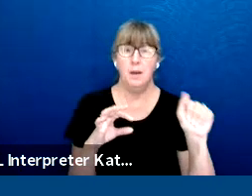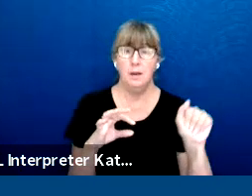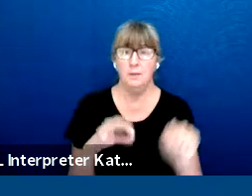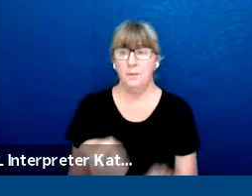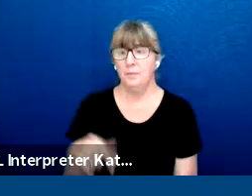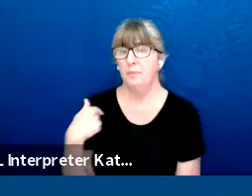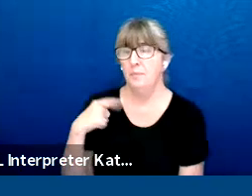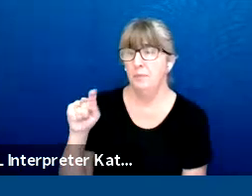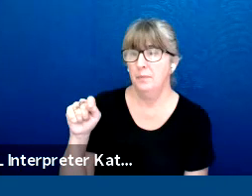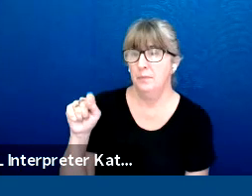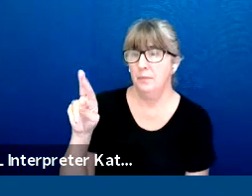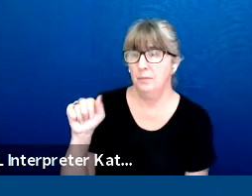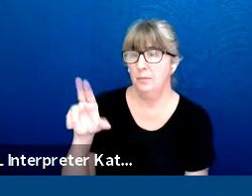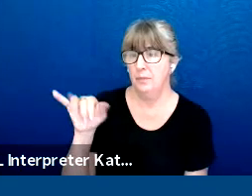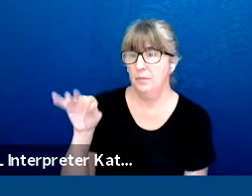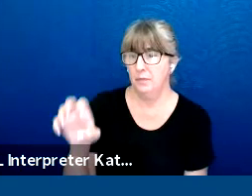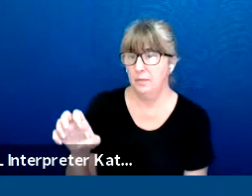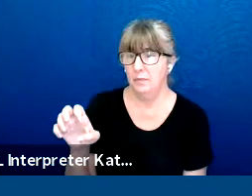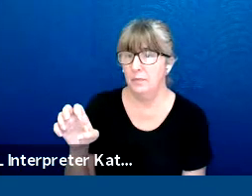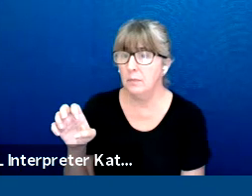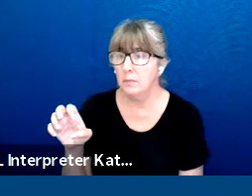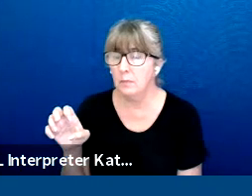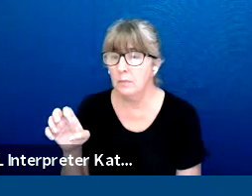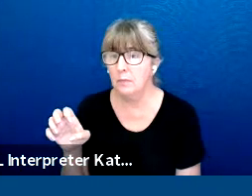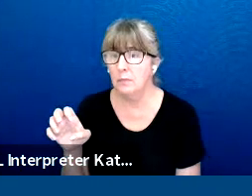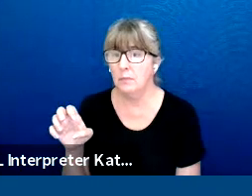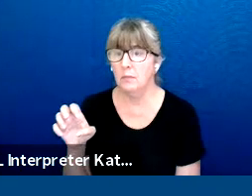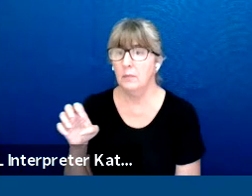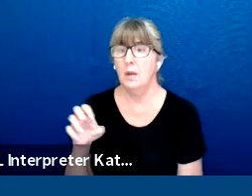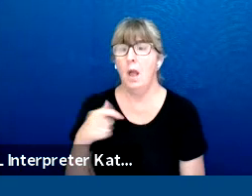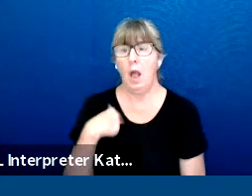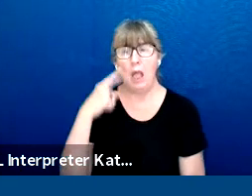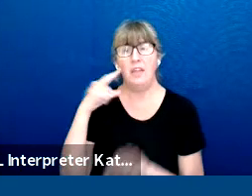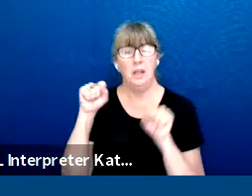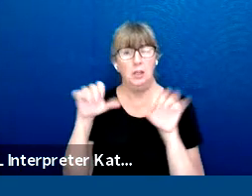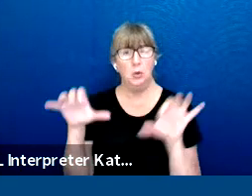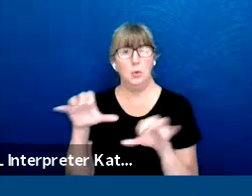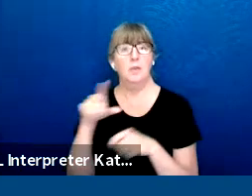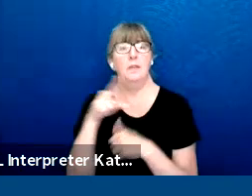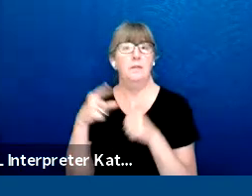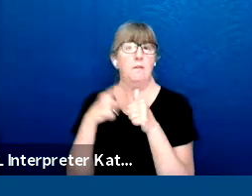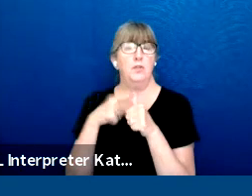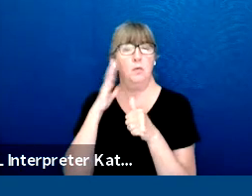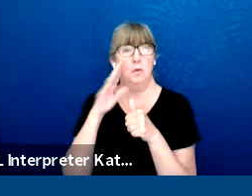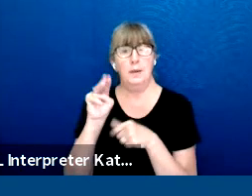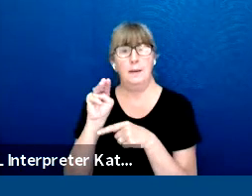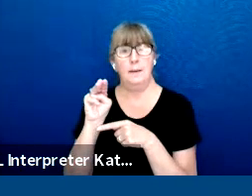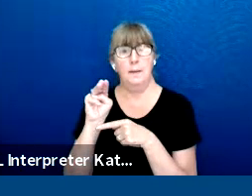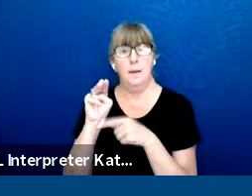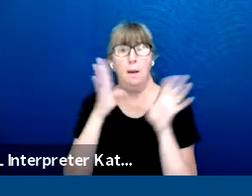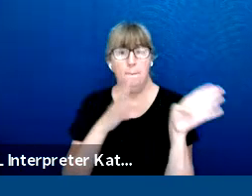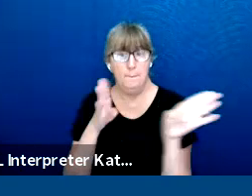I can try and take this a little bit. First of all, these would be mitigation efforts.